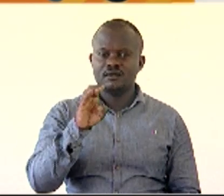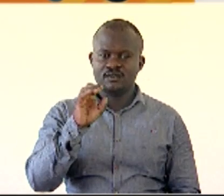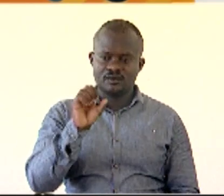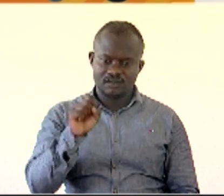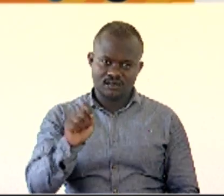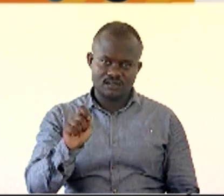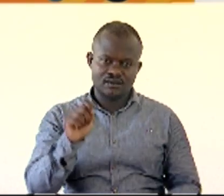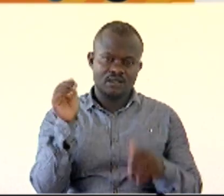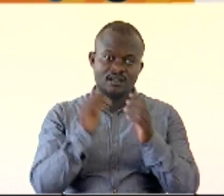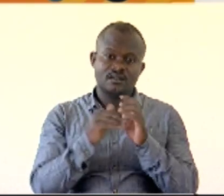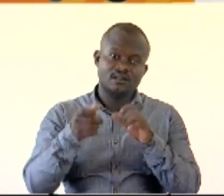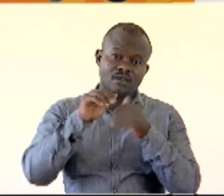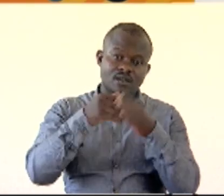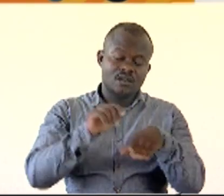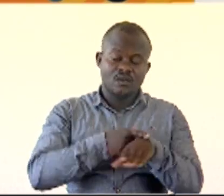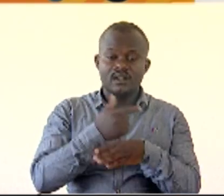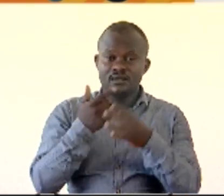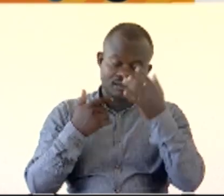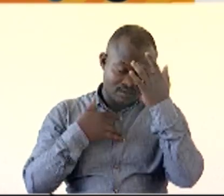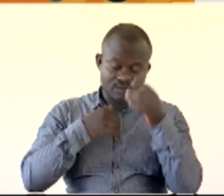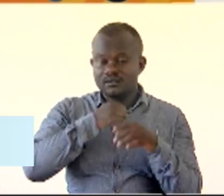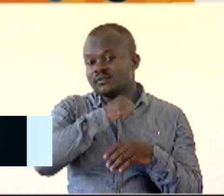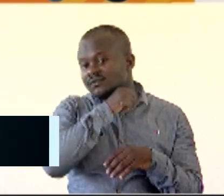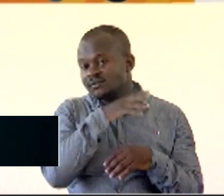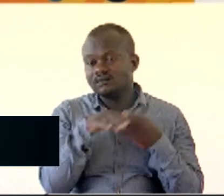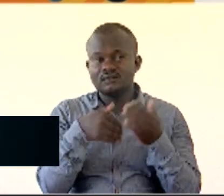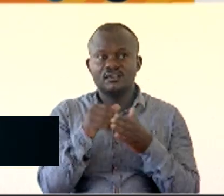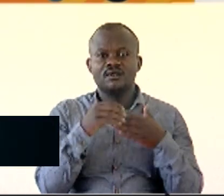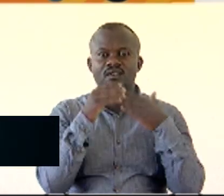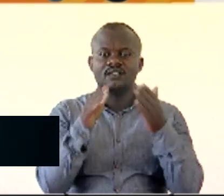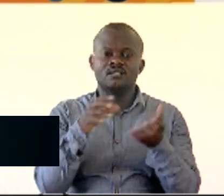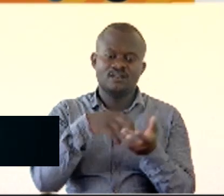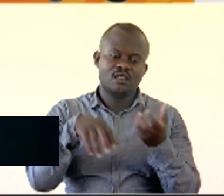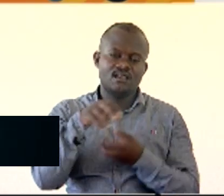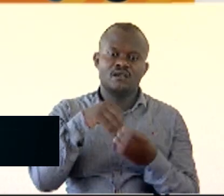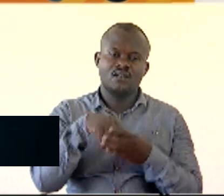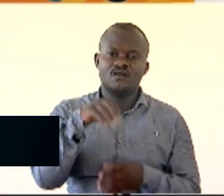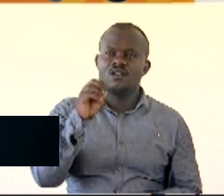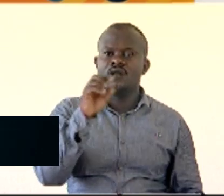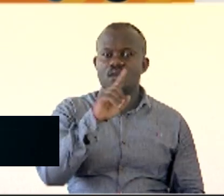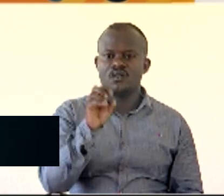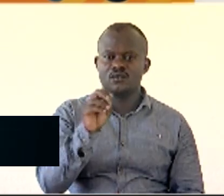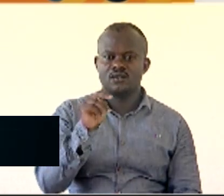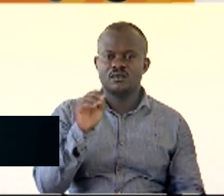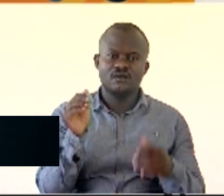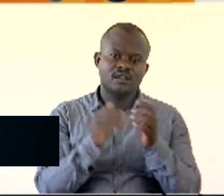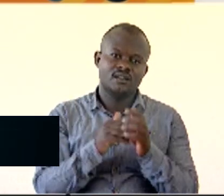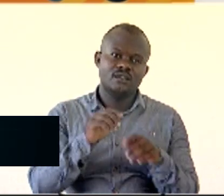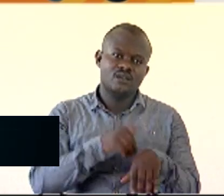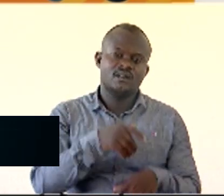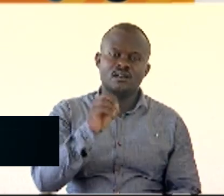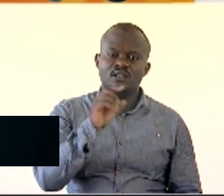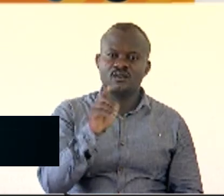that, when air is polluted, this can lead to destruction of ozone layer, and when ozone layer